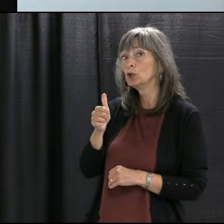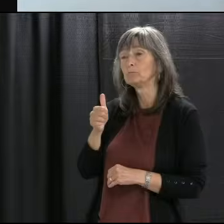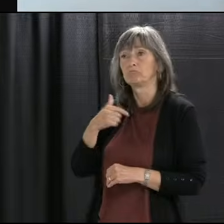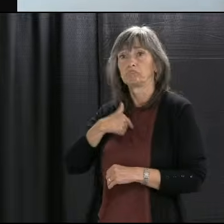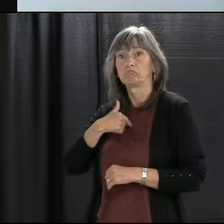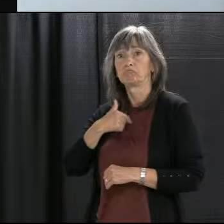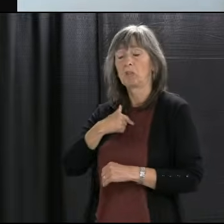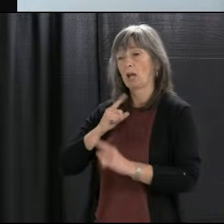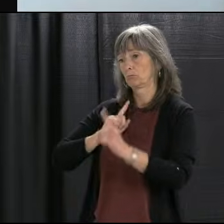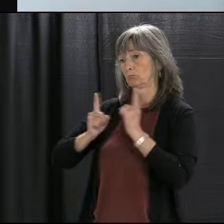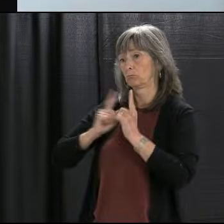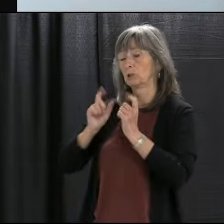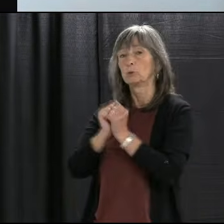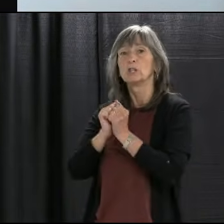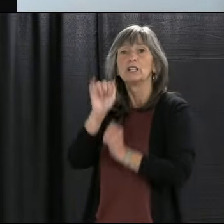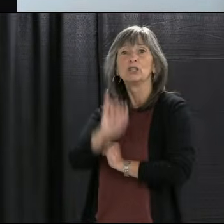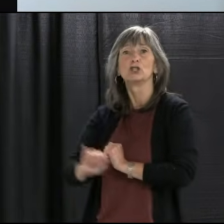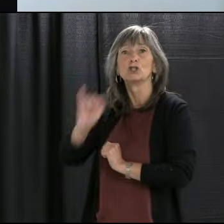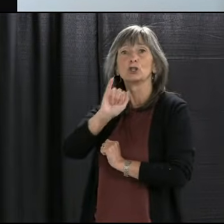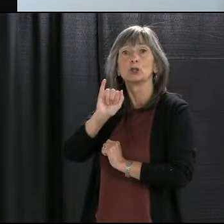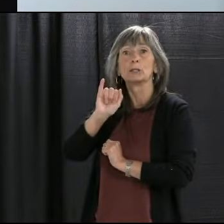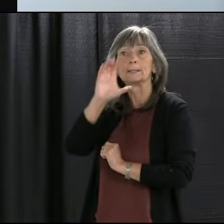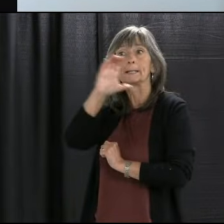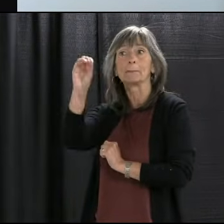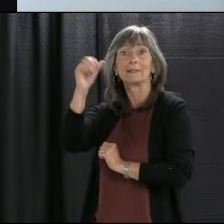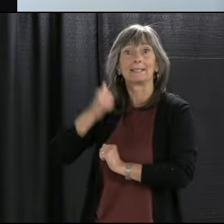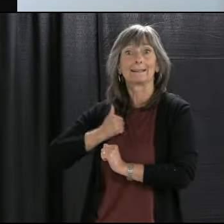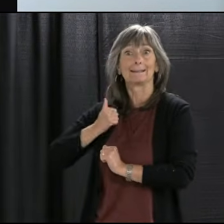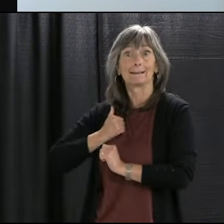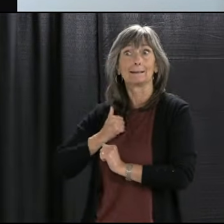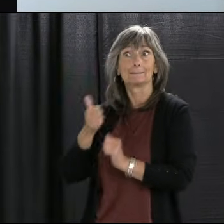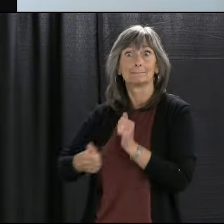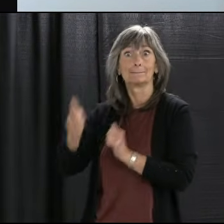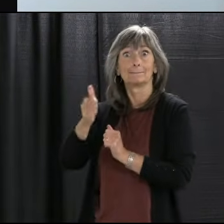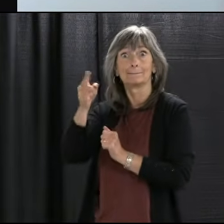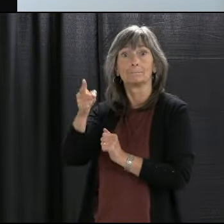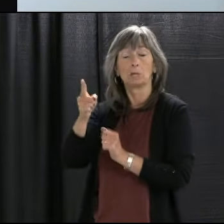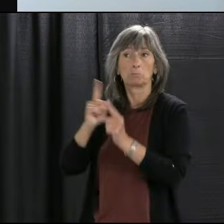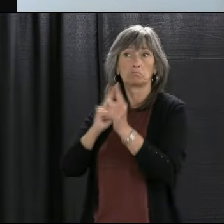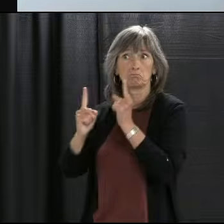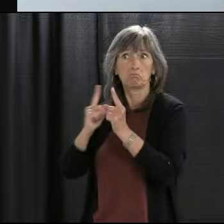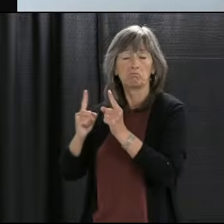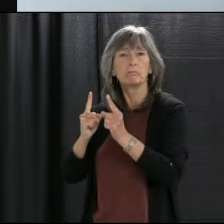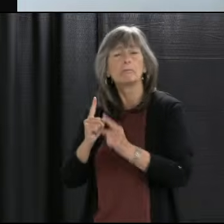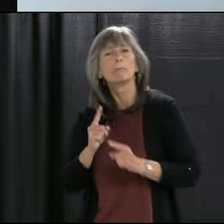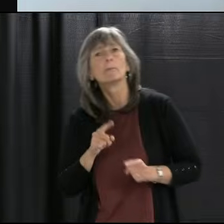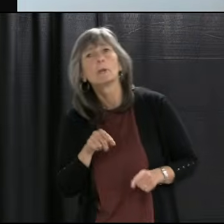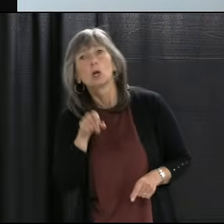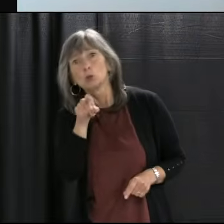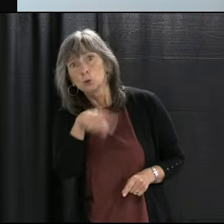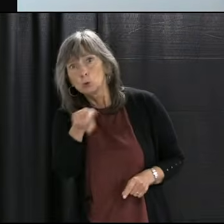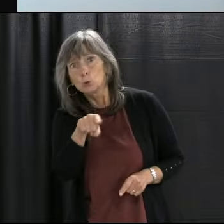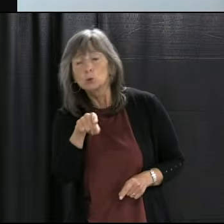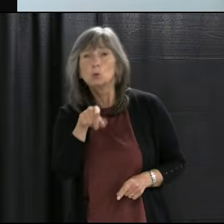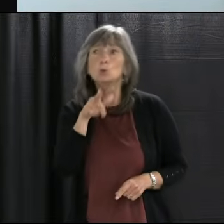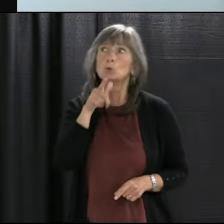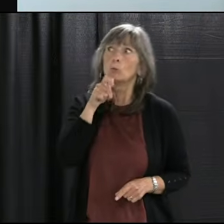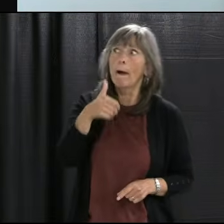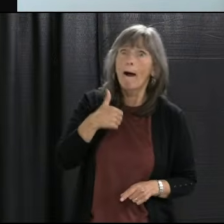from the Insurance Bureau of Canada. And for those people who have a fairly